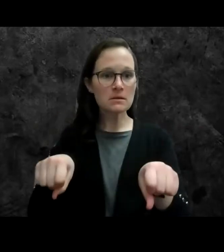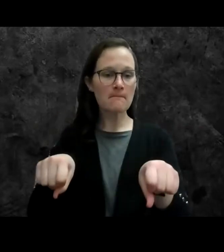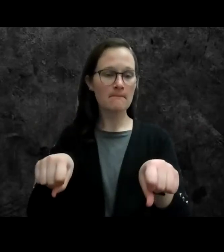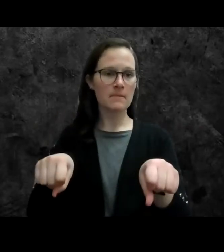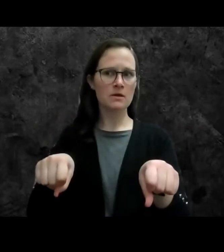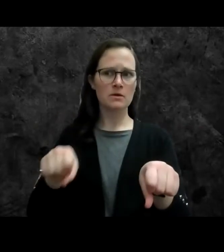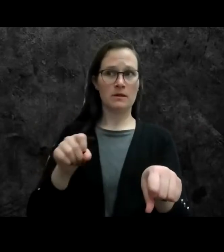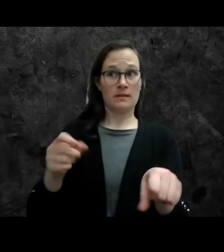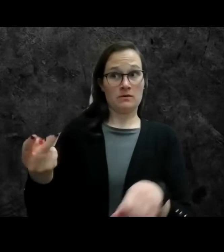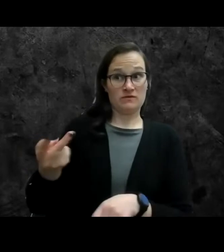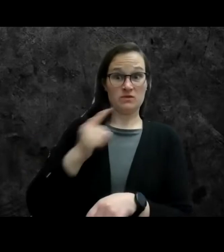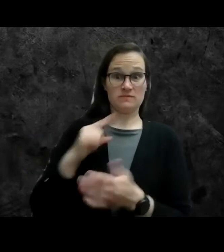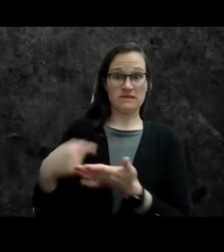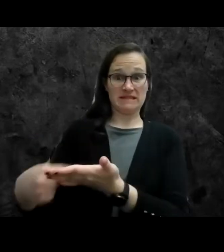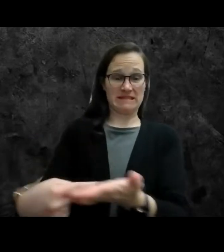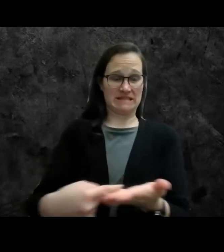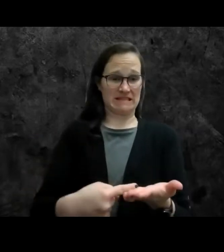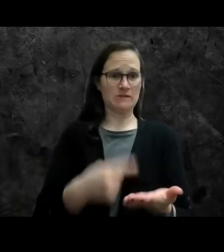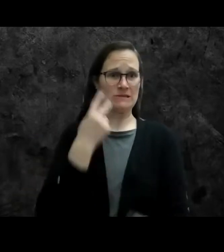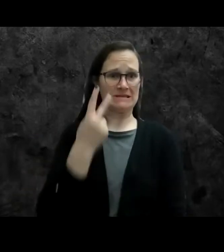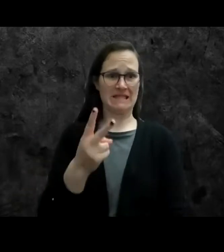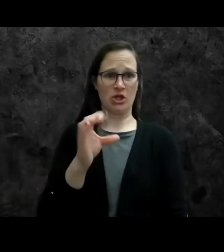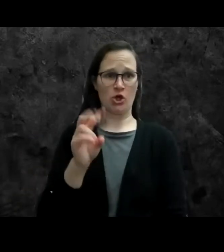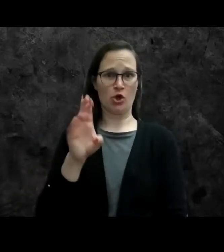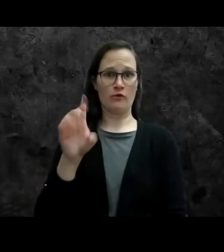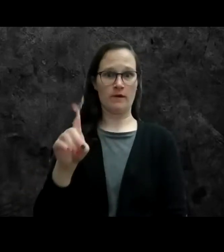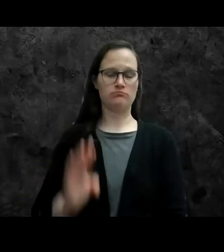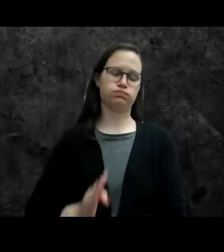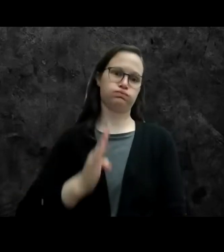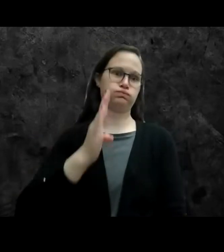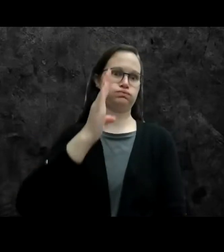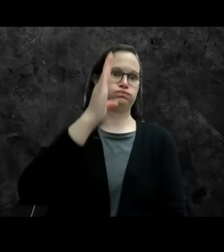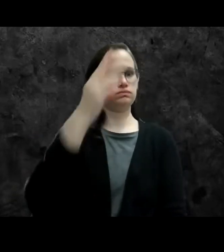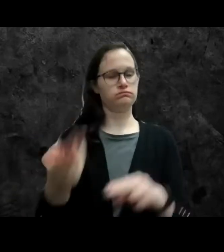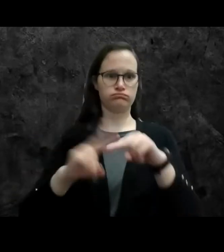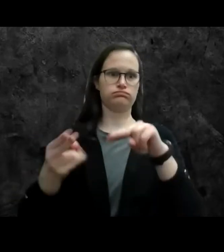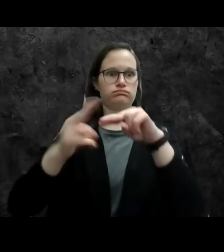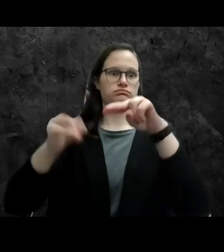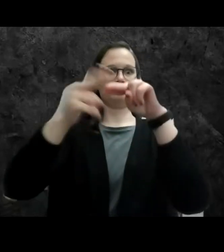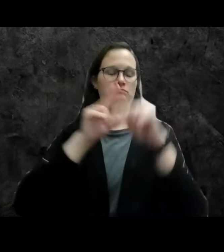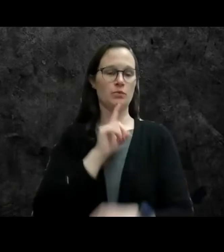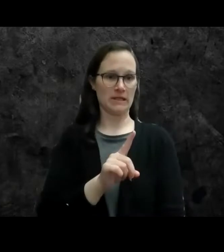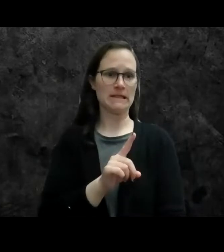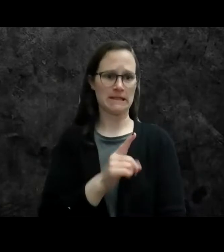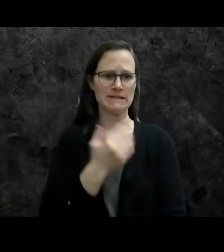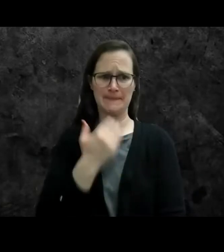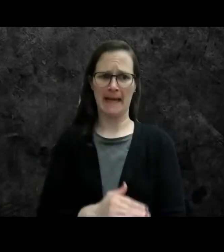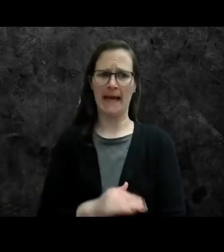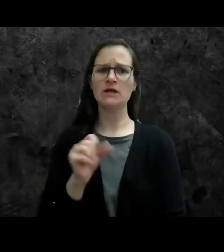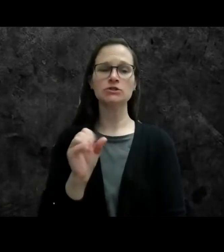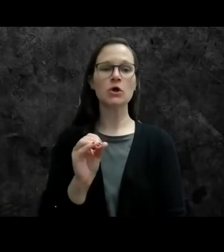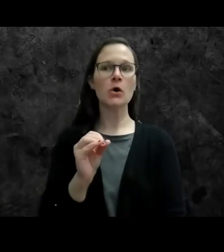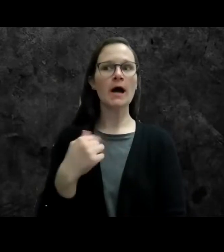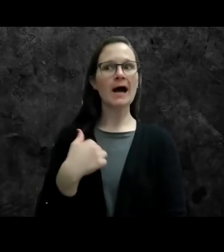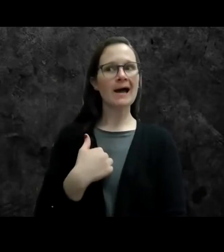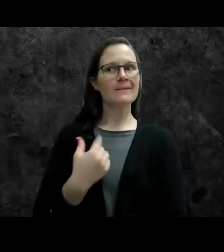Omicron virus surge that's going on right now, you'll learn more about that here in the course of this conversation. What I'm detecting is